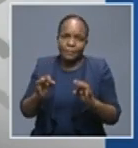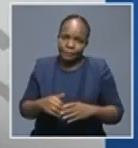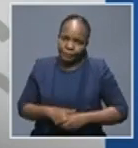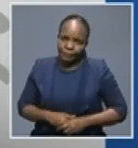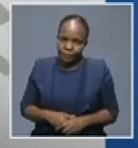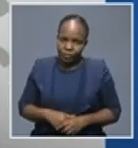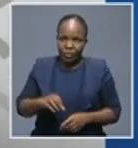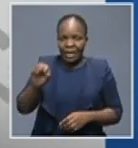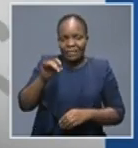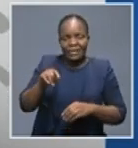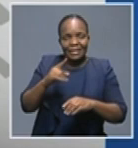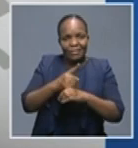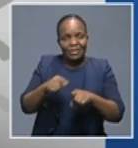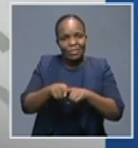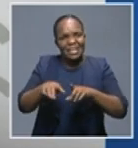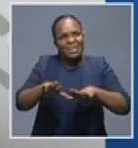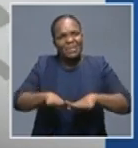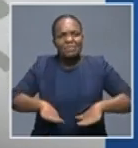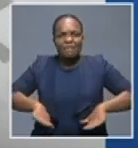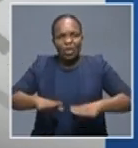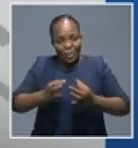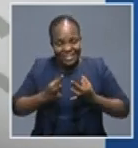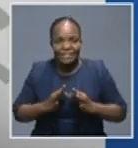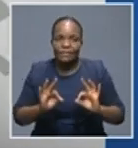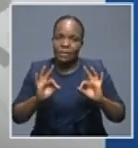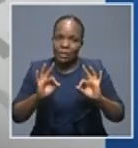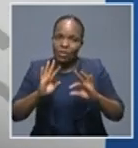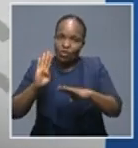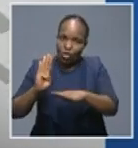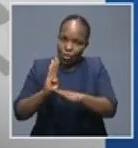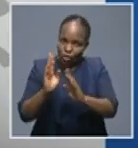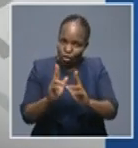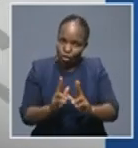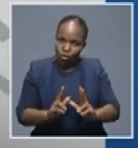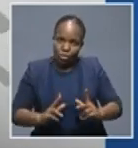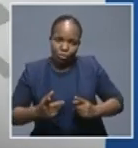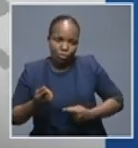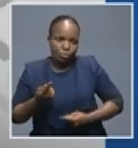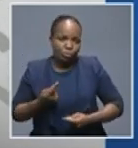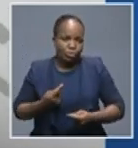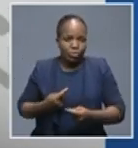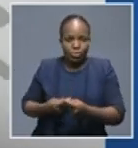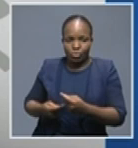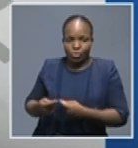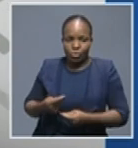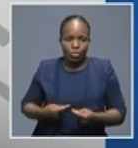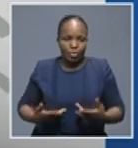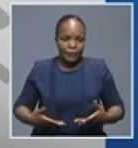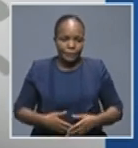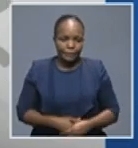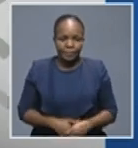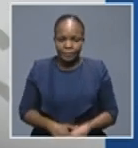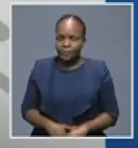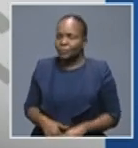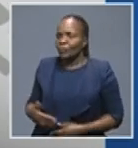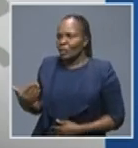a conducive atmosphere for African trade if business people that will do the trading. Mm-hmm. Do you think, High Commissioner,